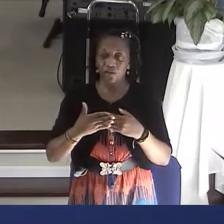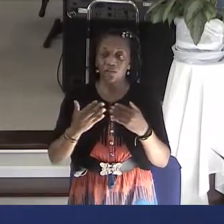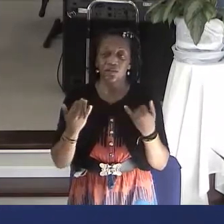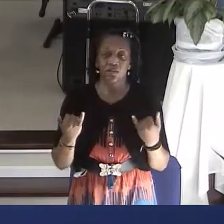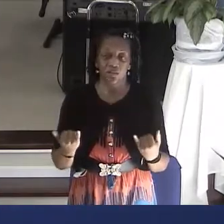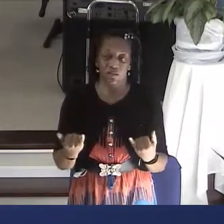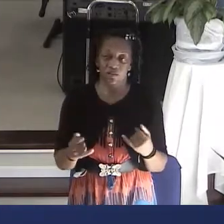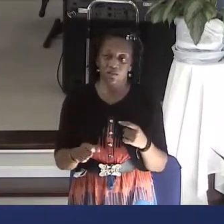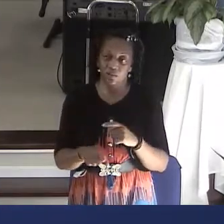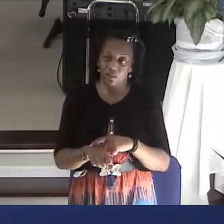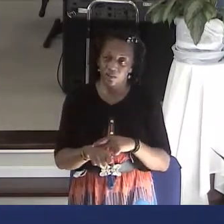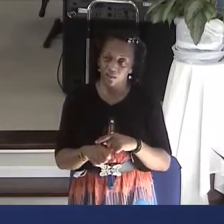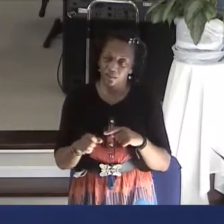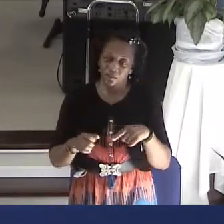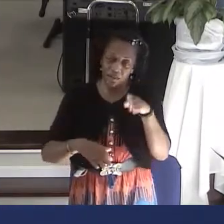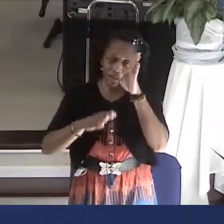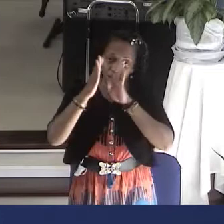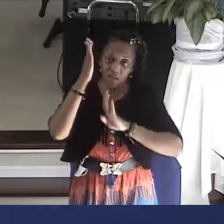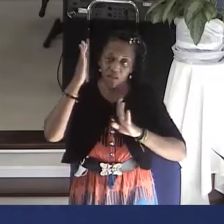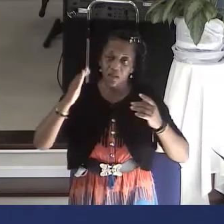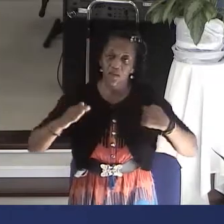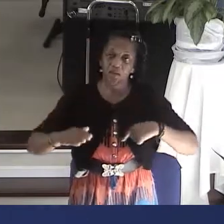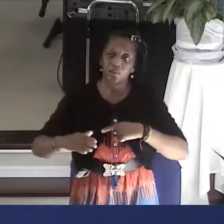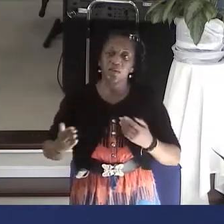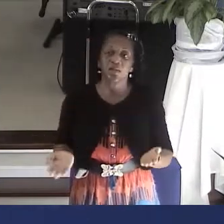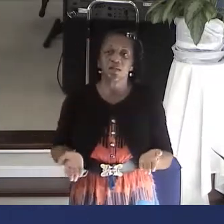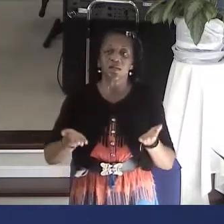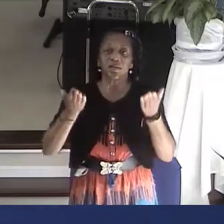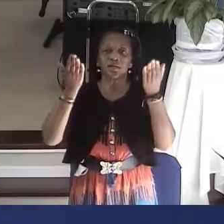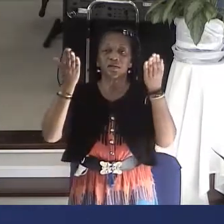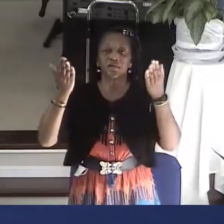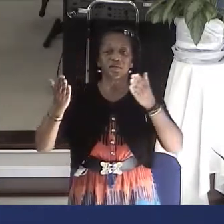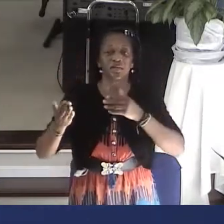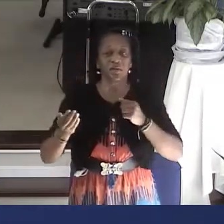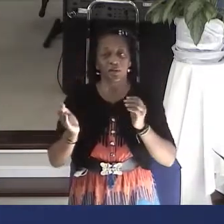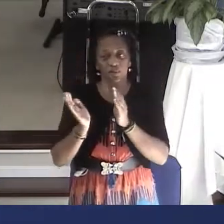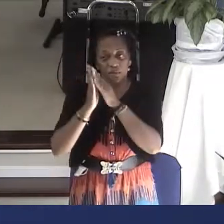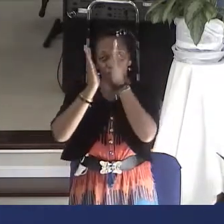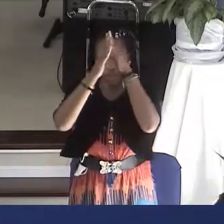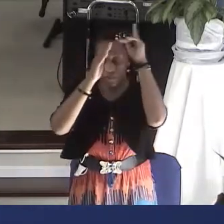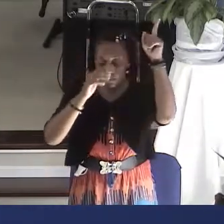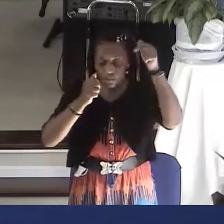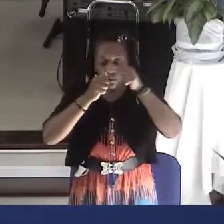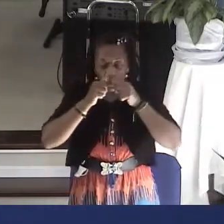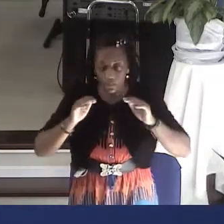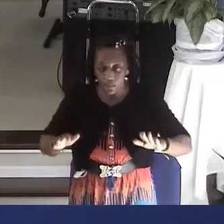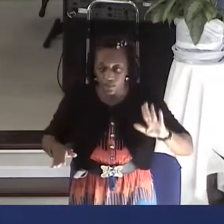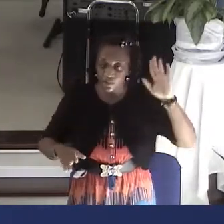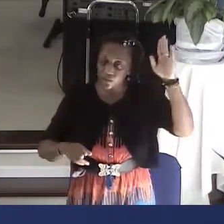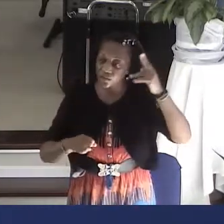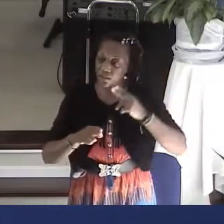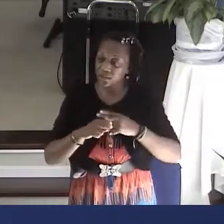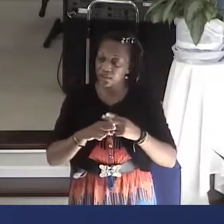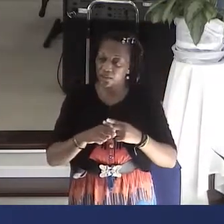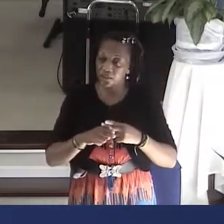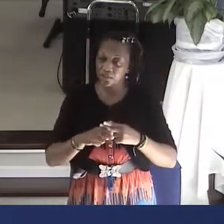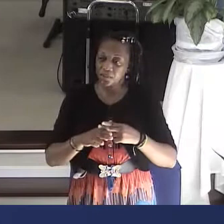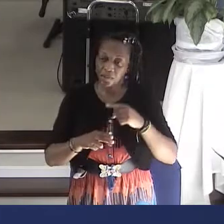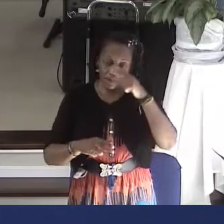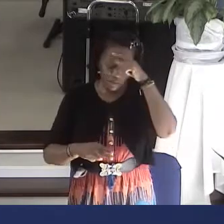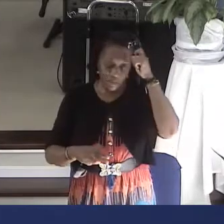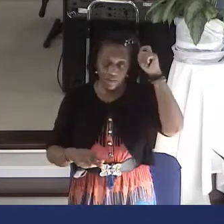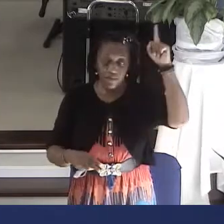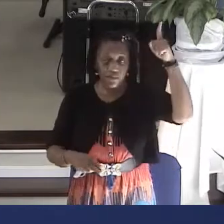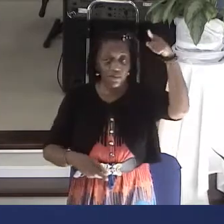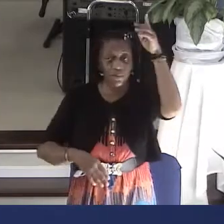God, we lift you up, we praise you. We bless your name, for you are good. Hear our